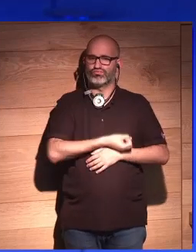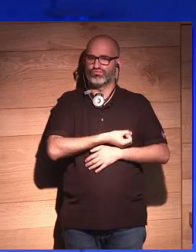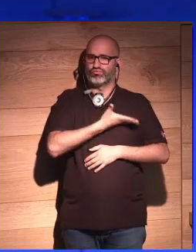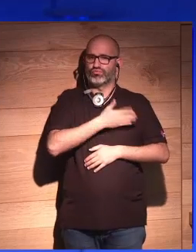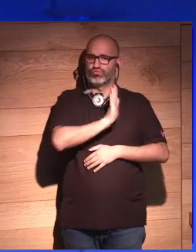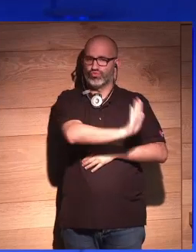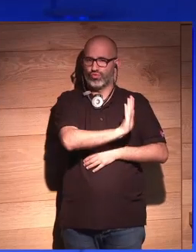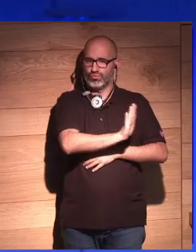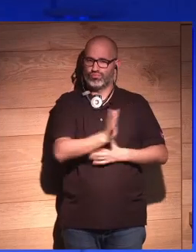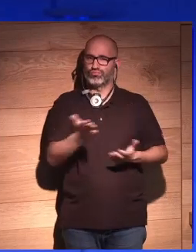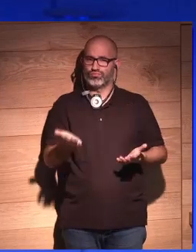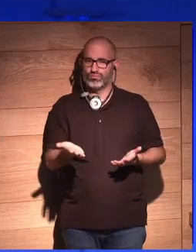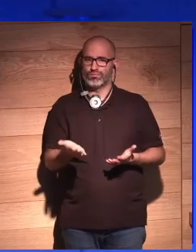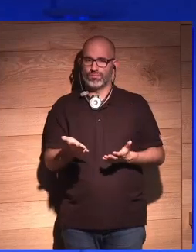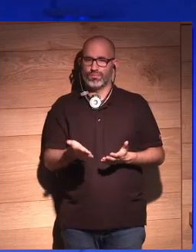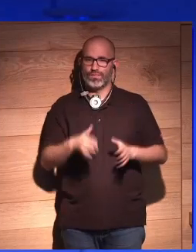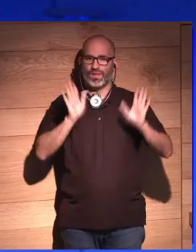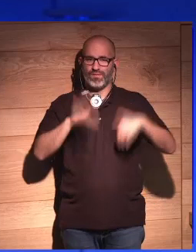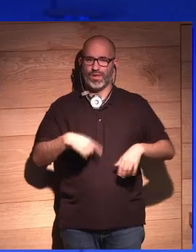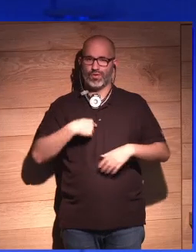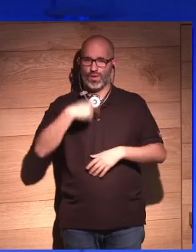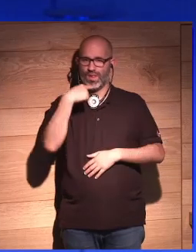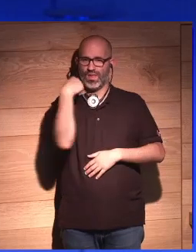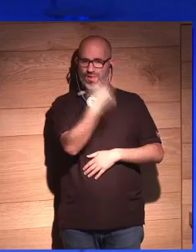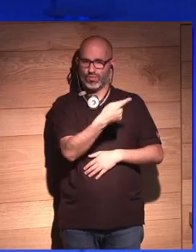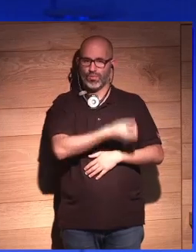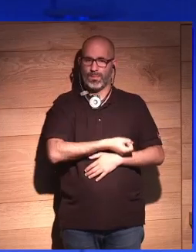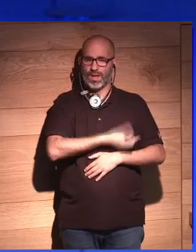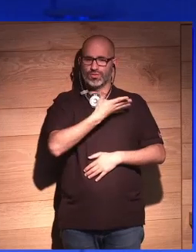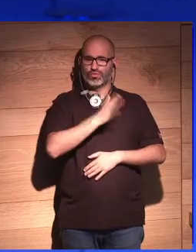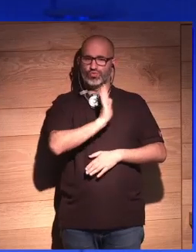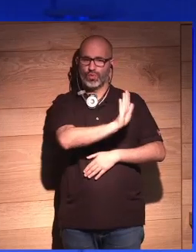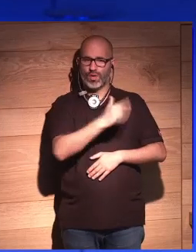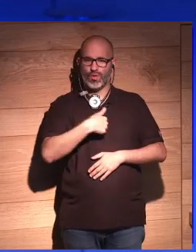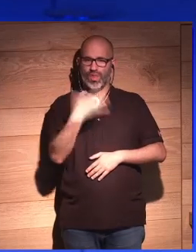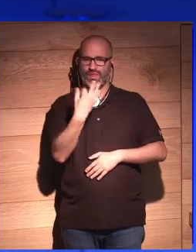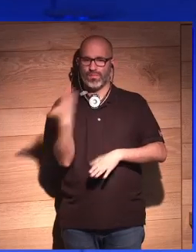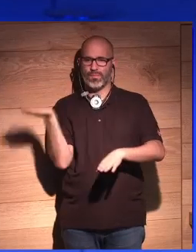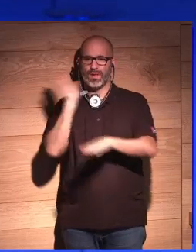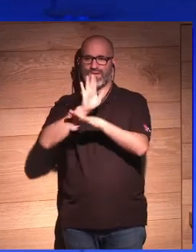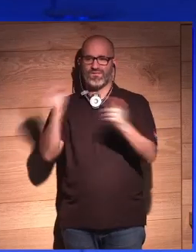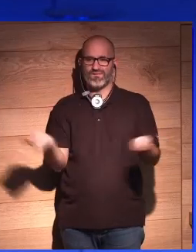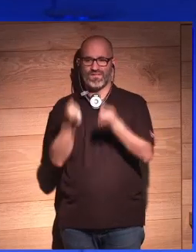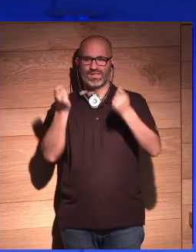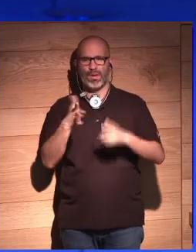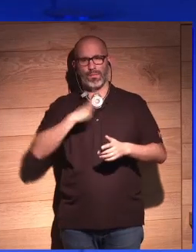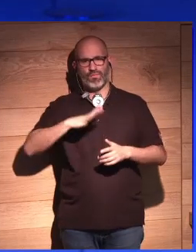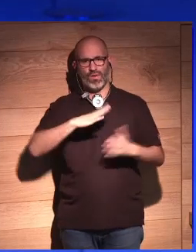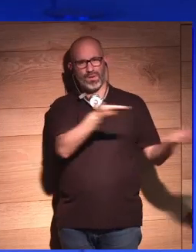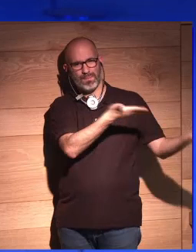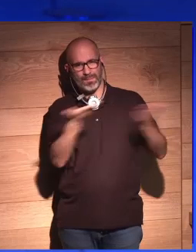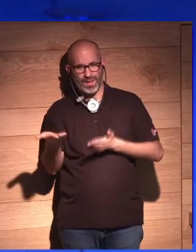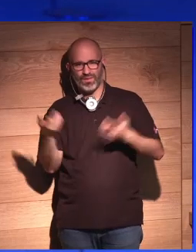to invite it to the festival. So I invited it for the 2012 festival. They showed up. This is the headset